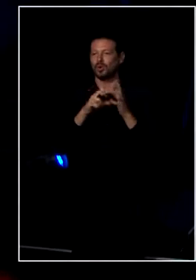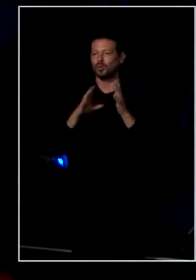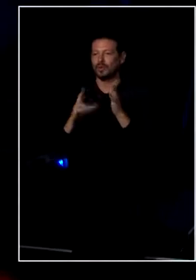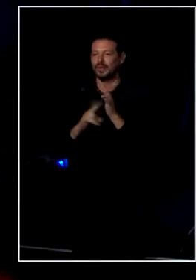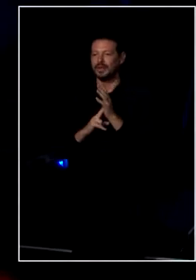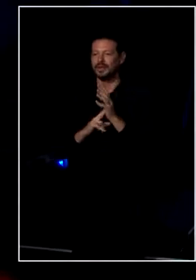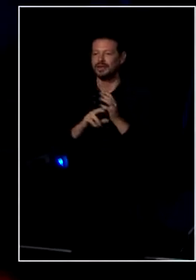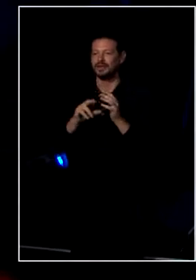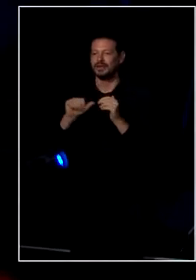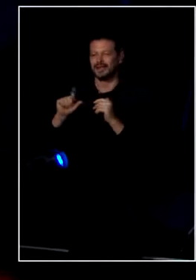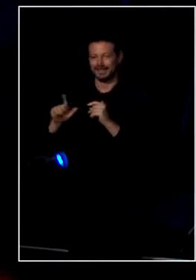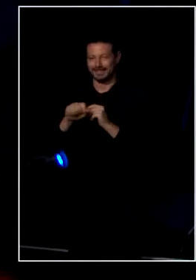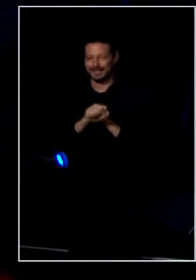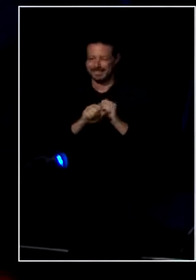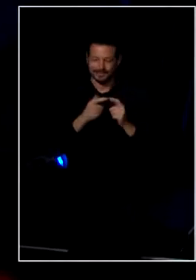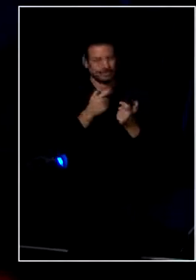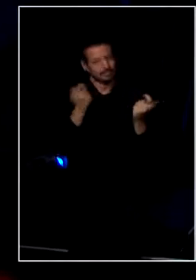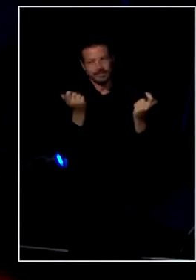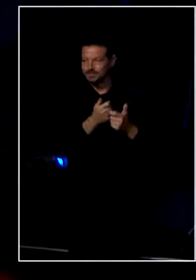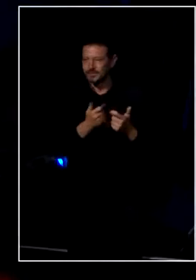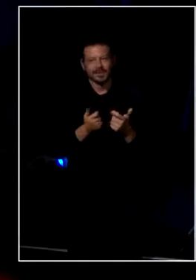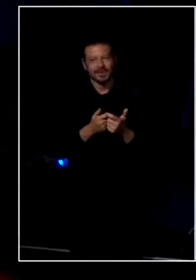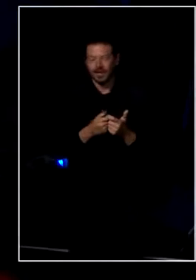so jealous. I wish I'd written that one.